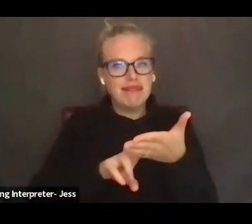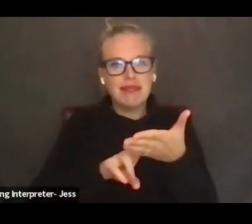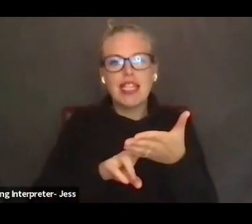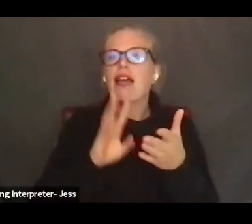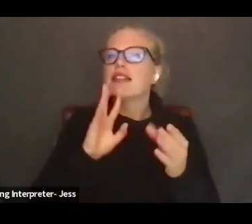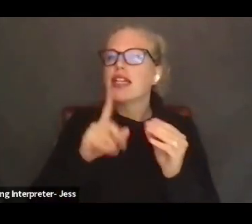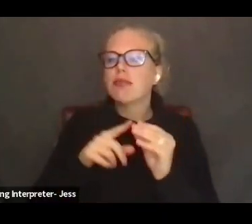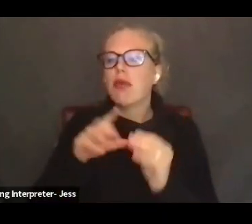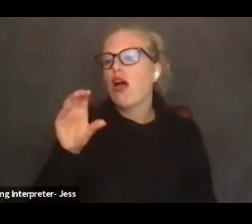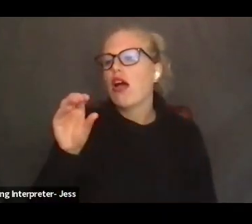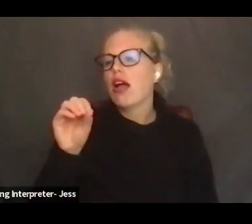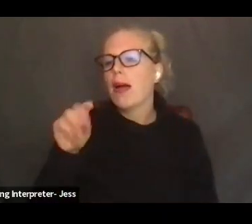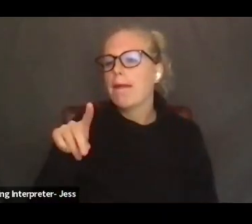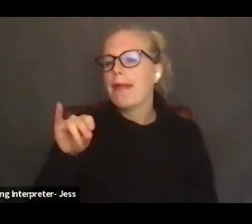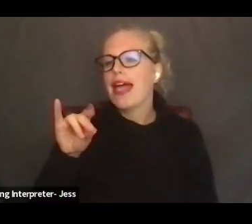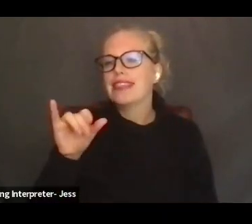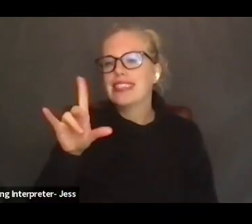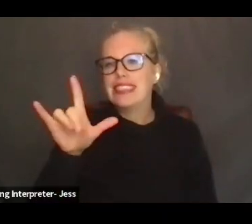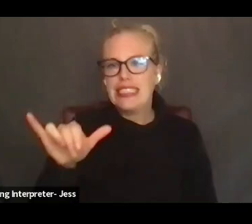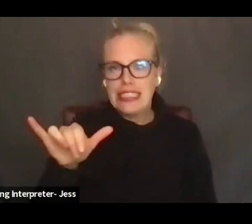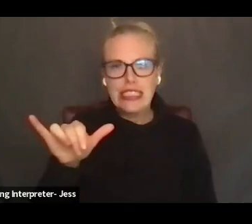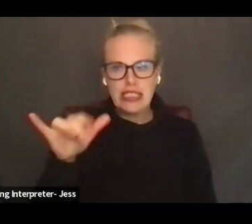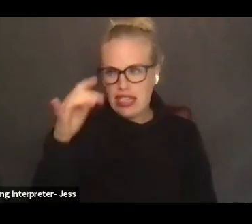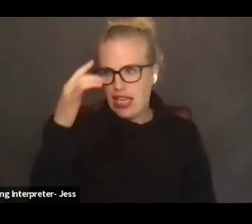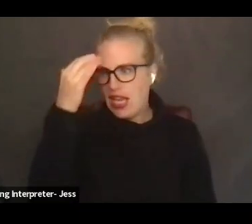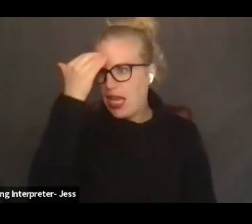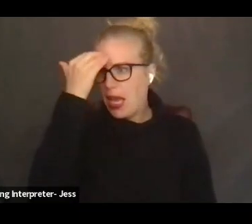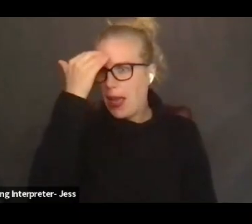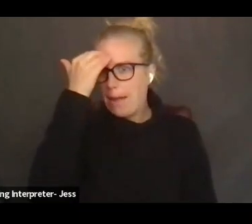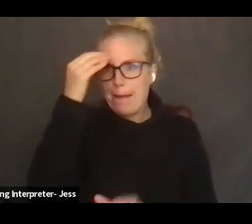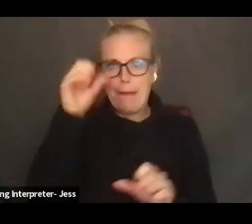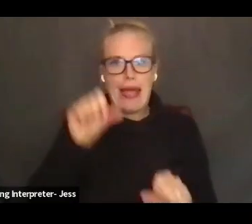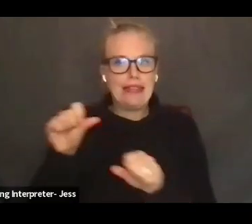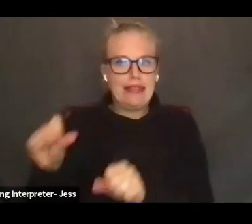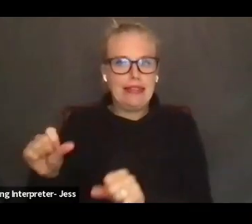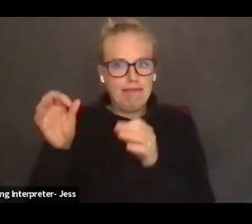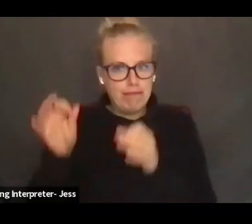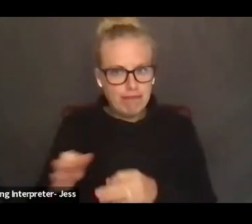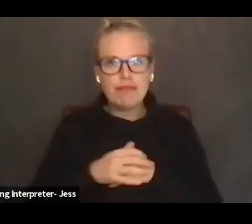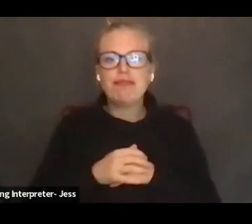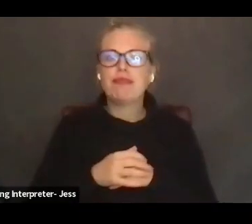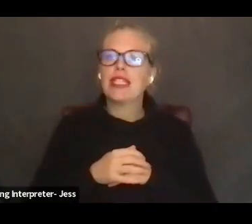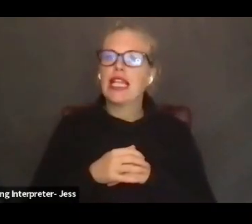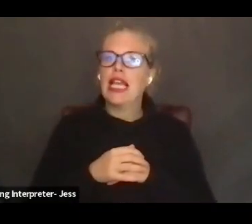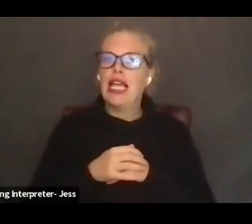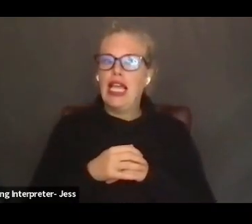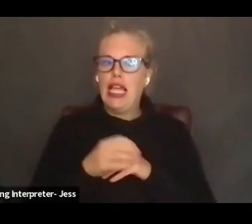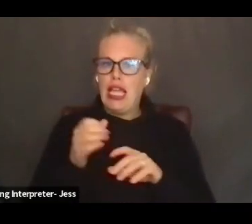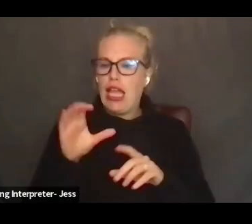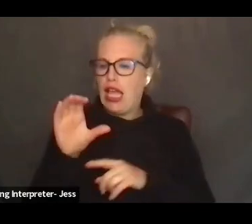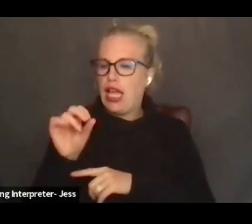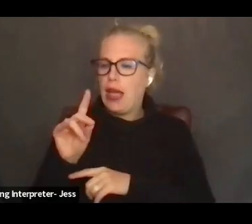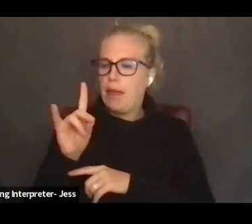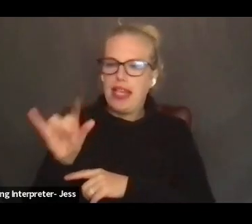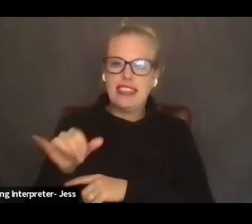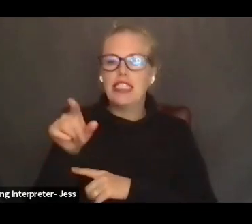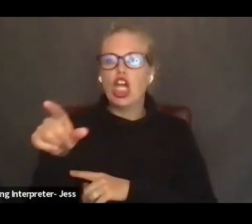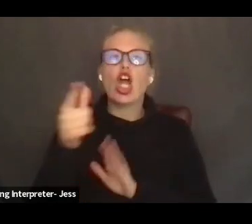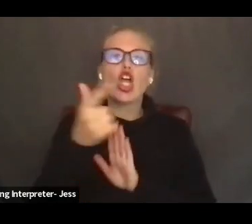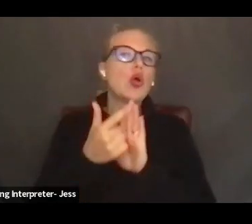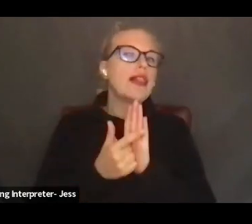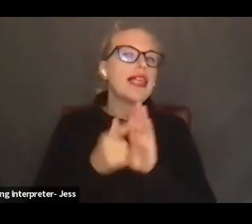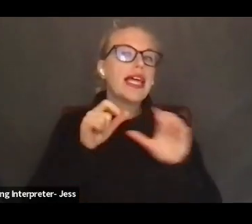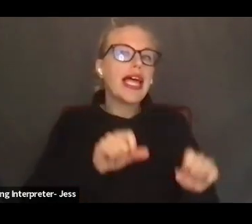capacity. So what does this mean, capacity? Capacity is, are you legally able to make